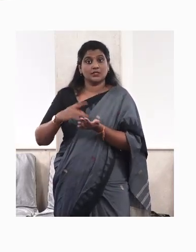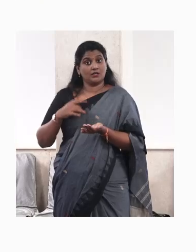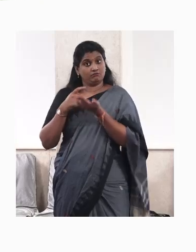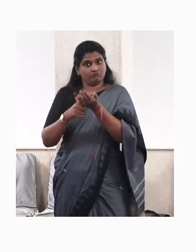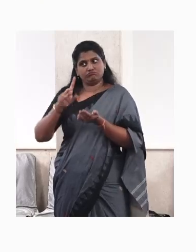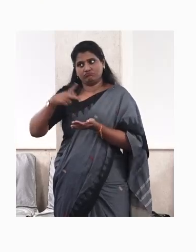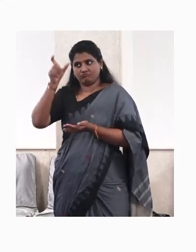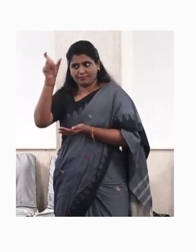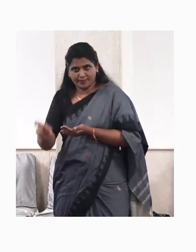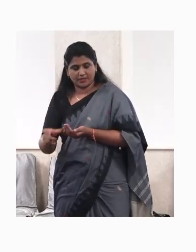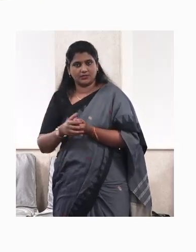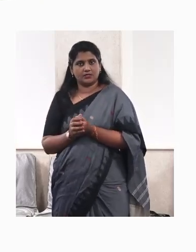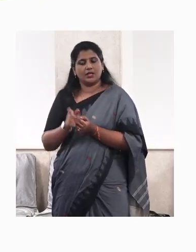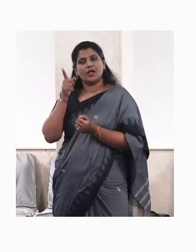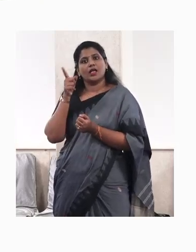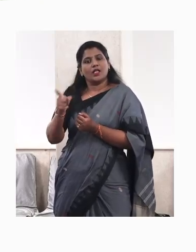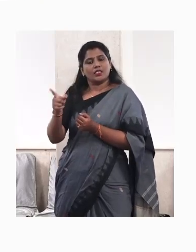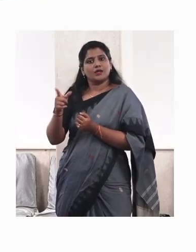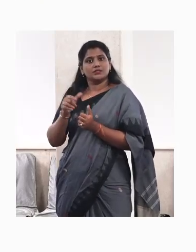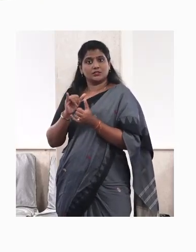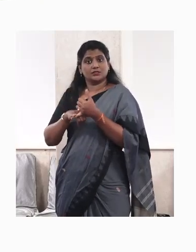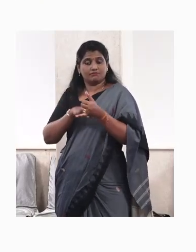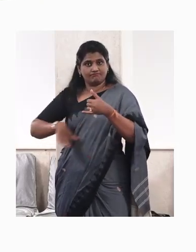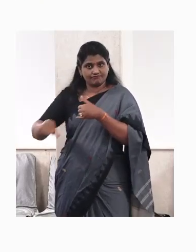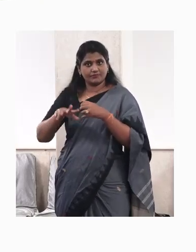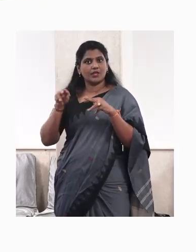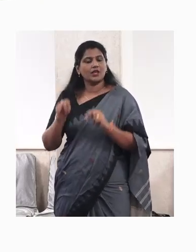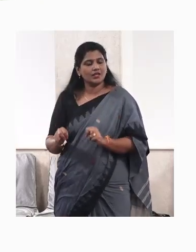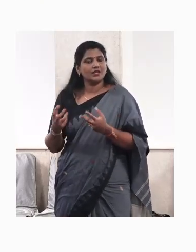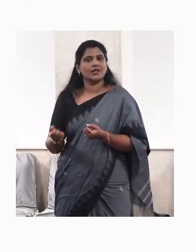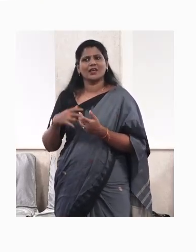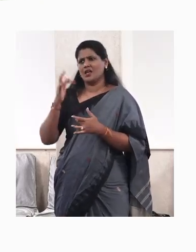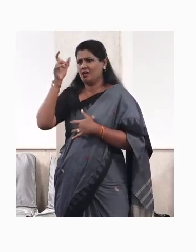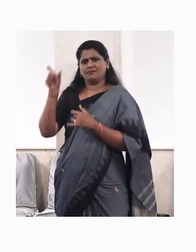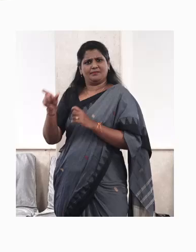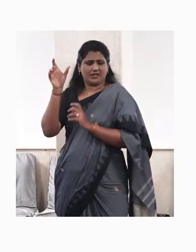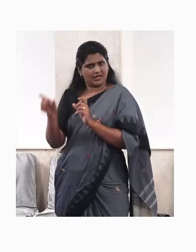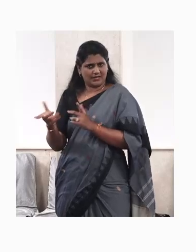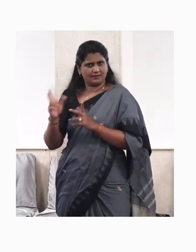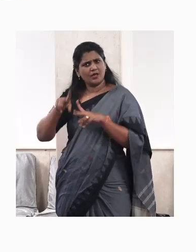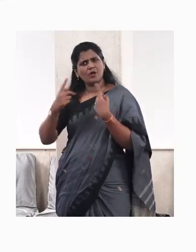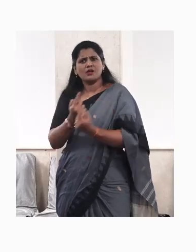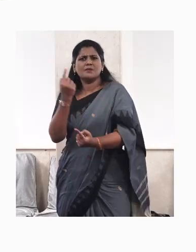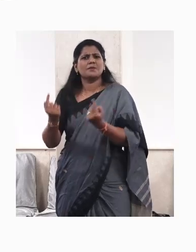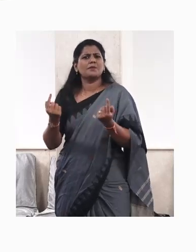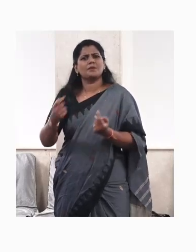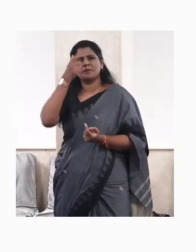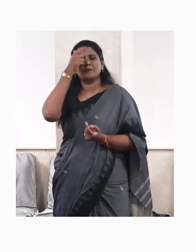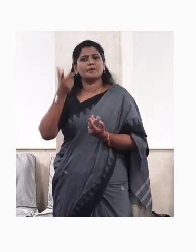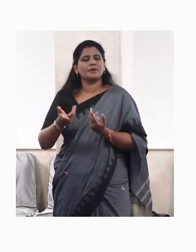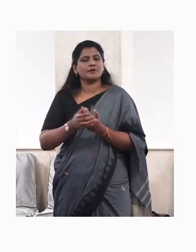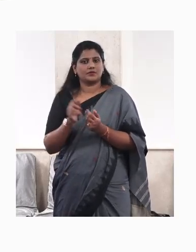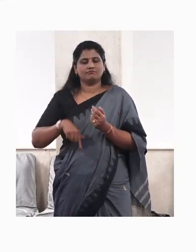other person. So that is something our society needs, whether you're dealing with clients or other political issues. So yeah, these are some of